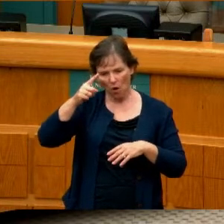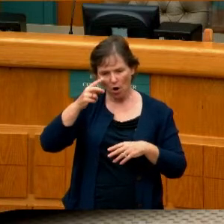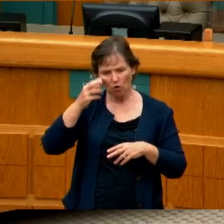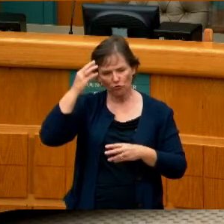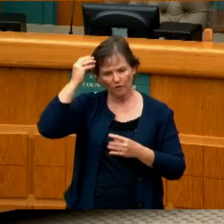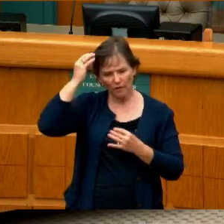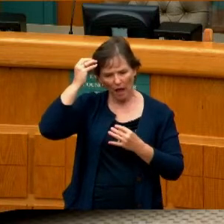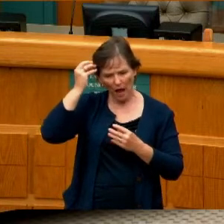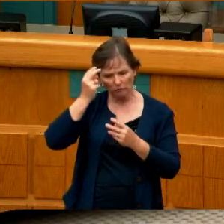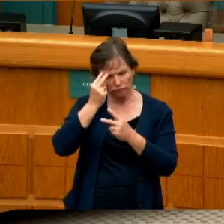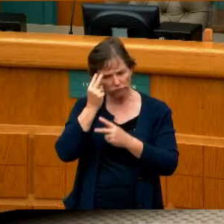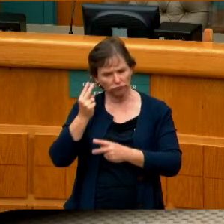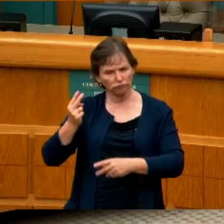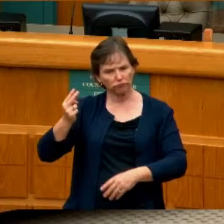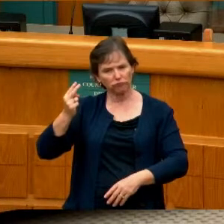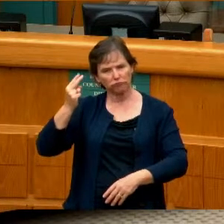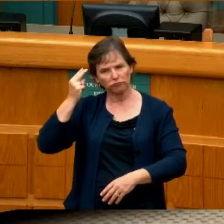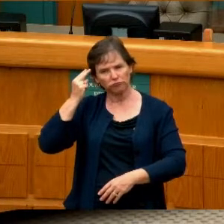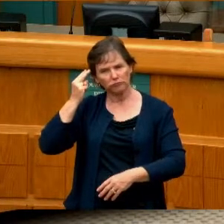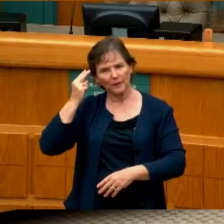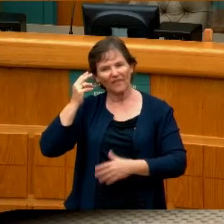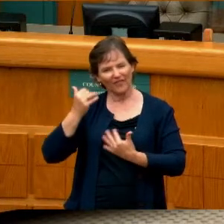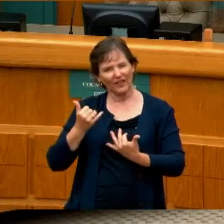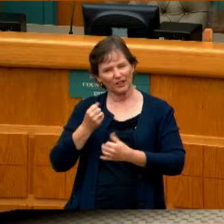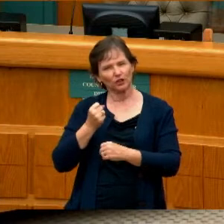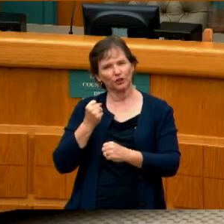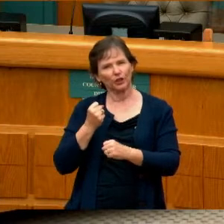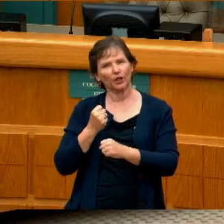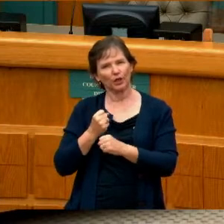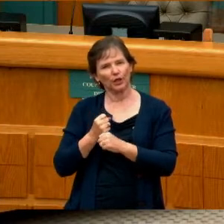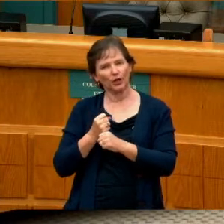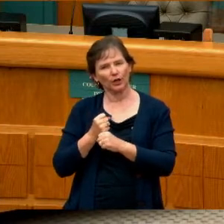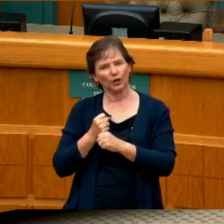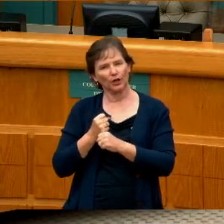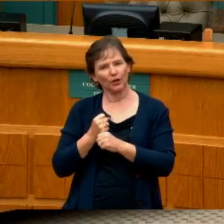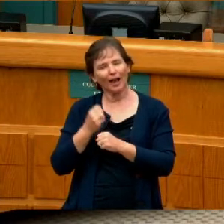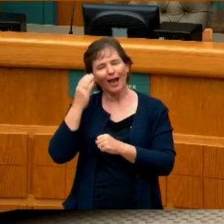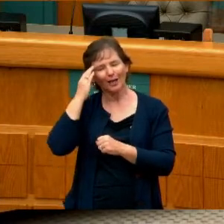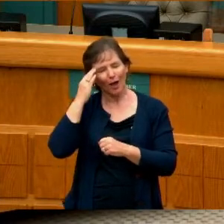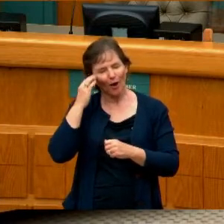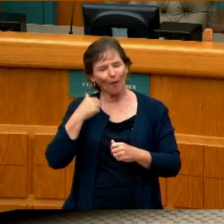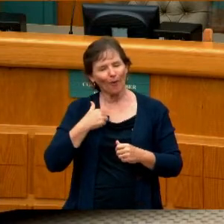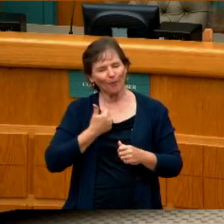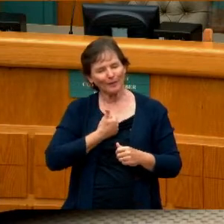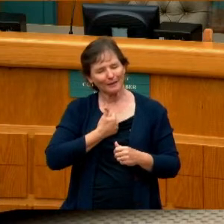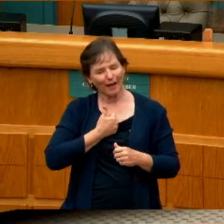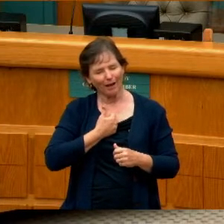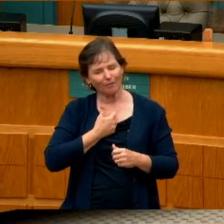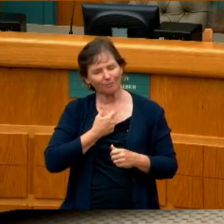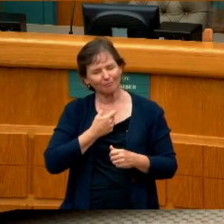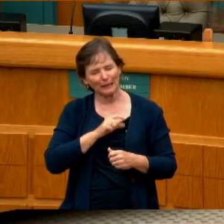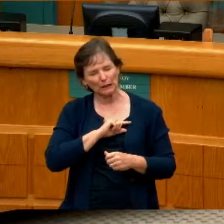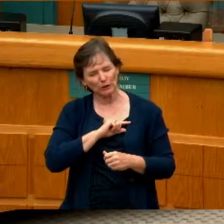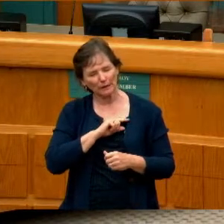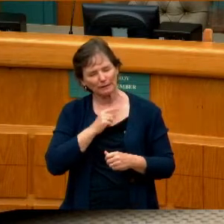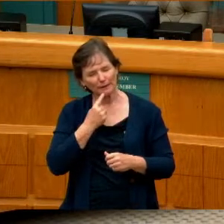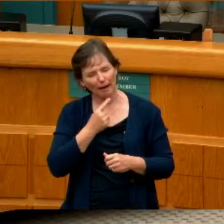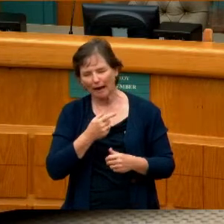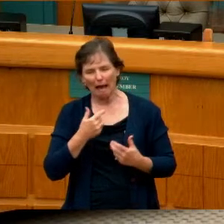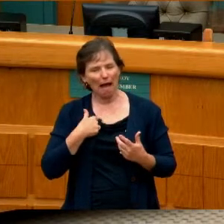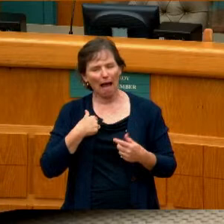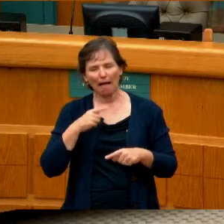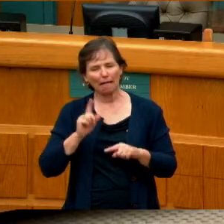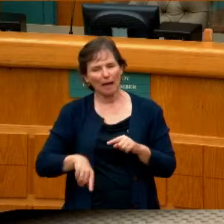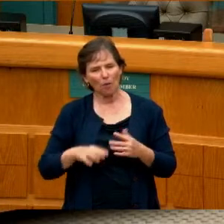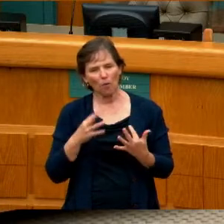stuff. There's so many good things that I bet you can point out in your year that have happened. I know I personally am